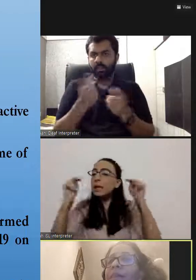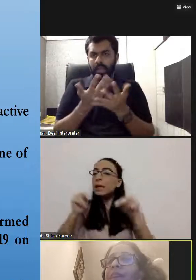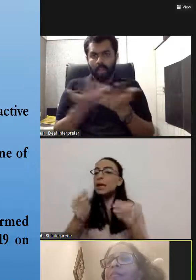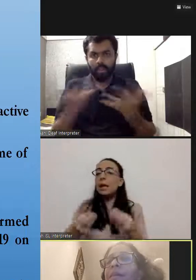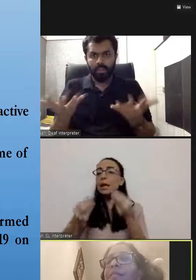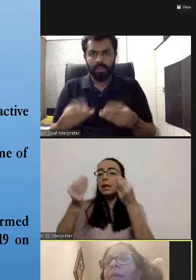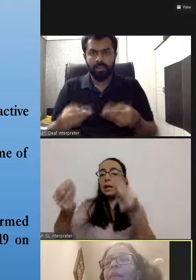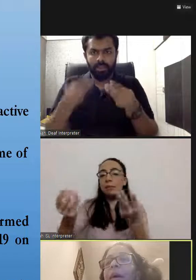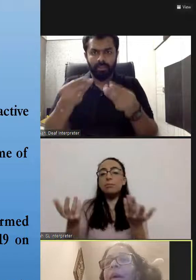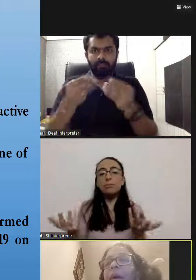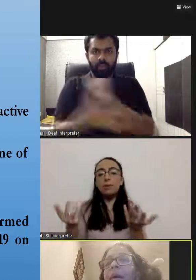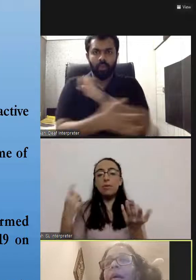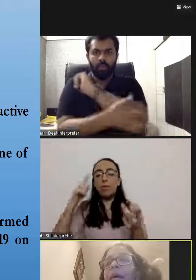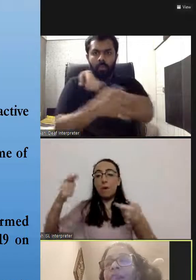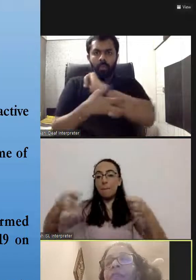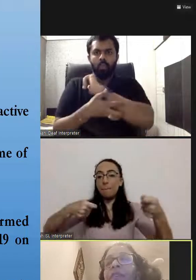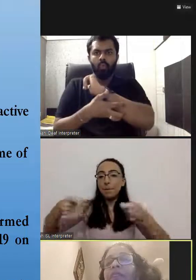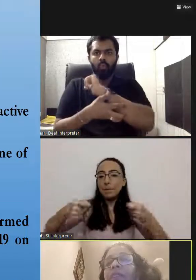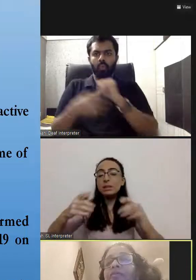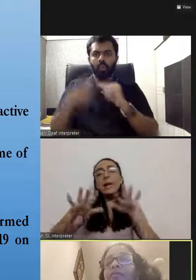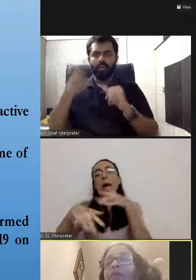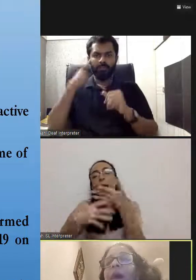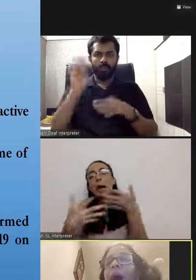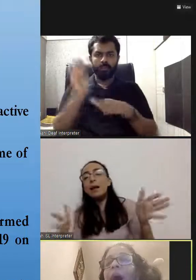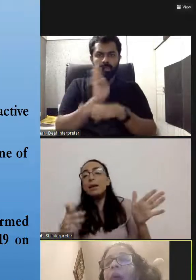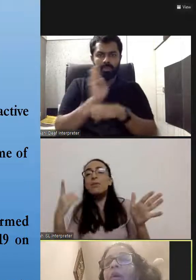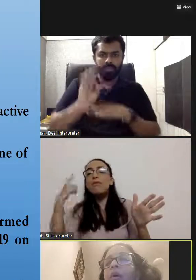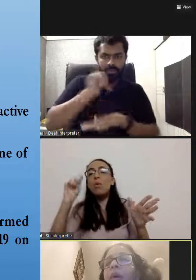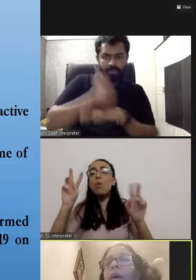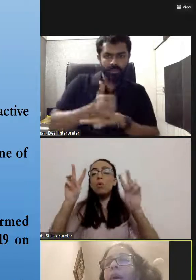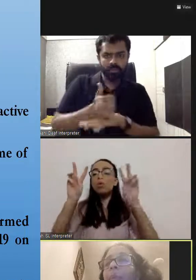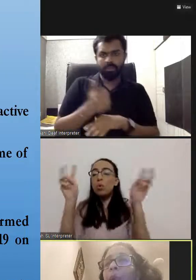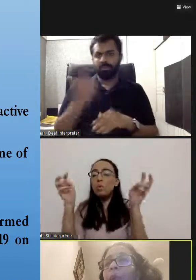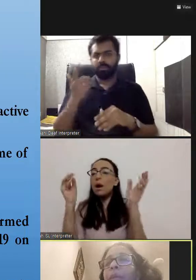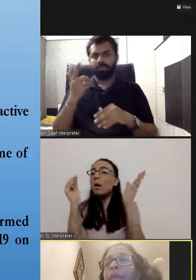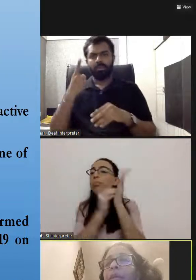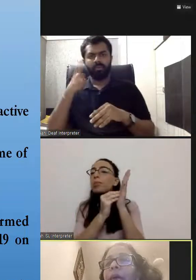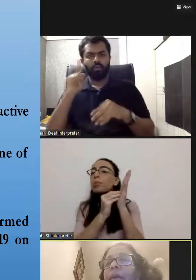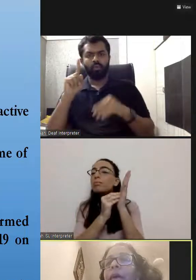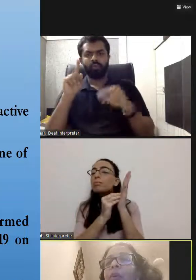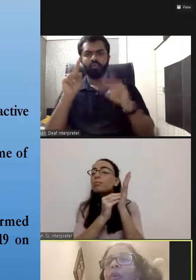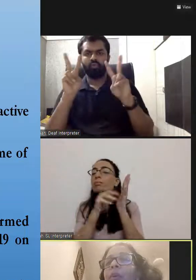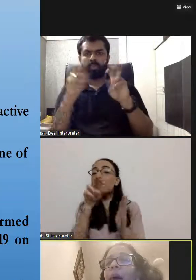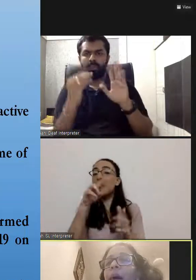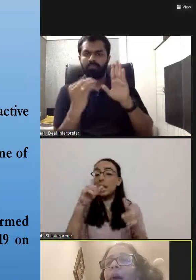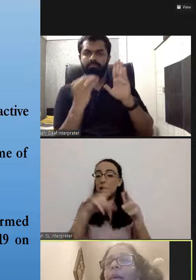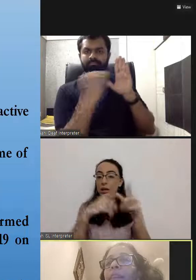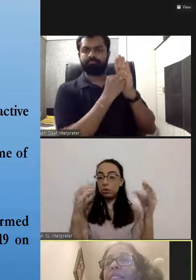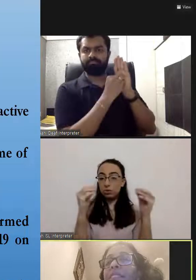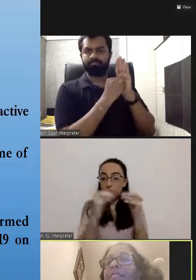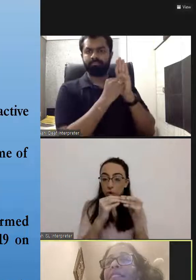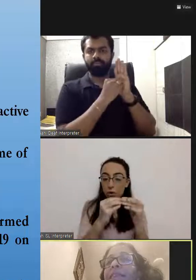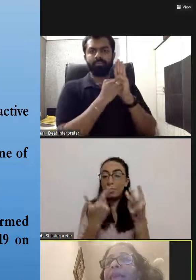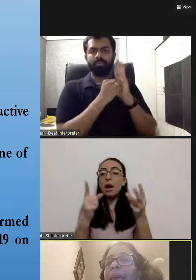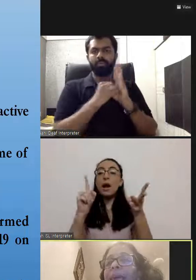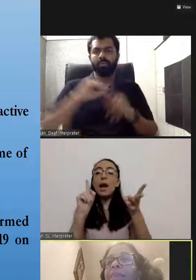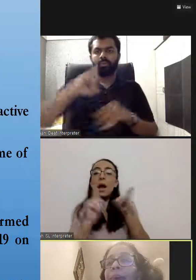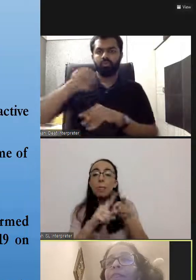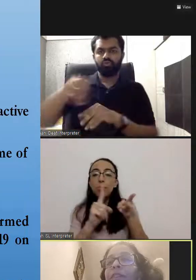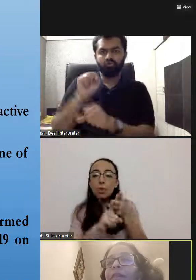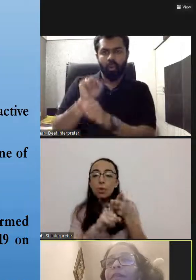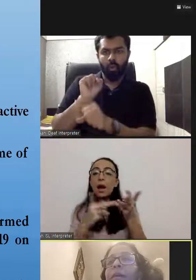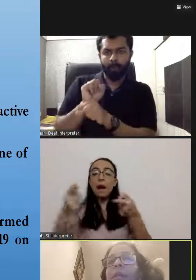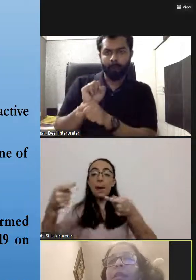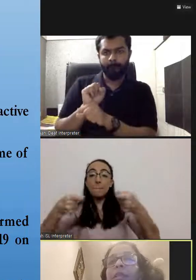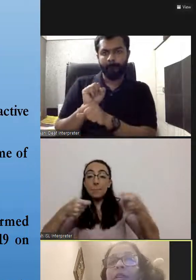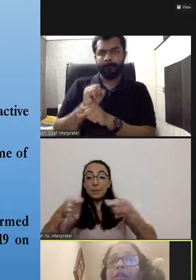business, there has been some references to how employment and how businesses can help